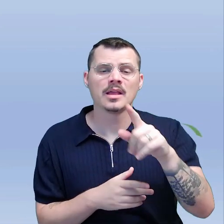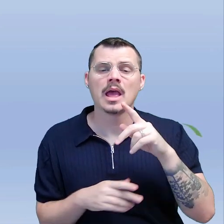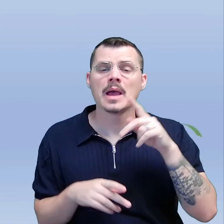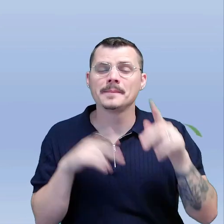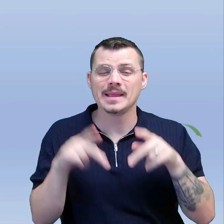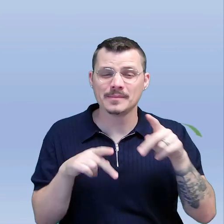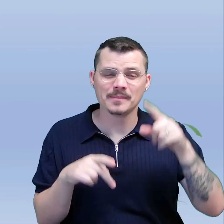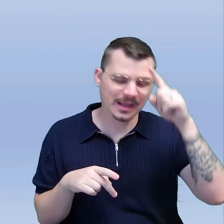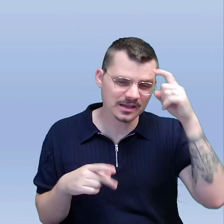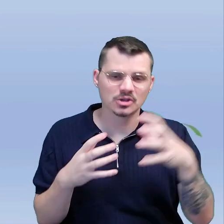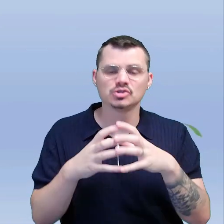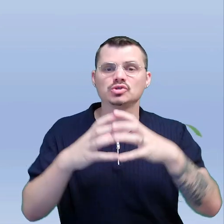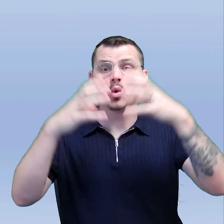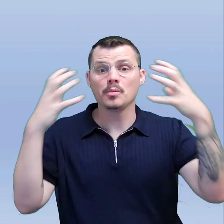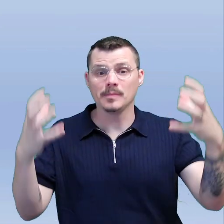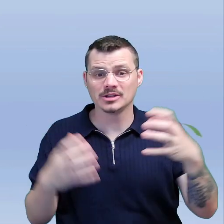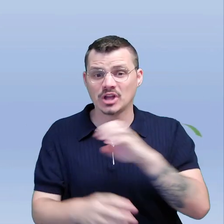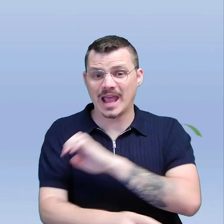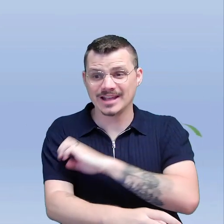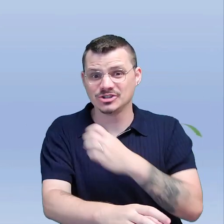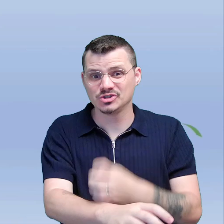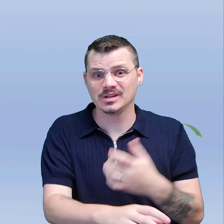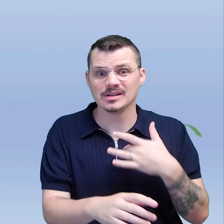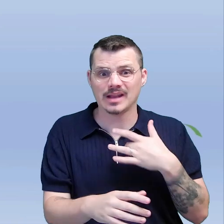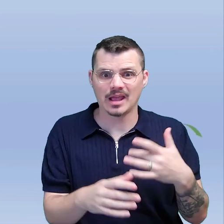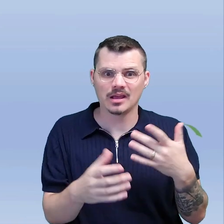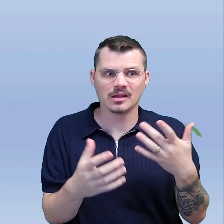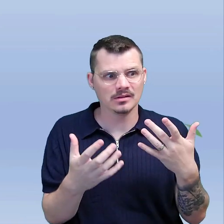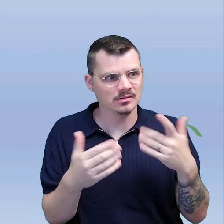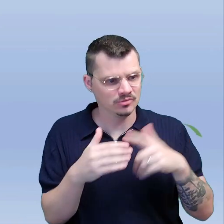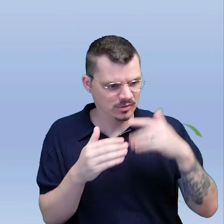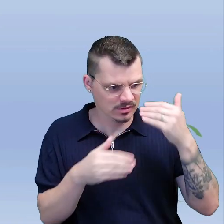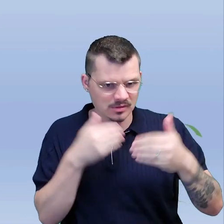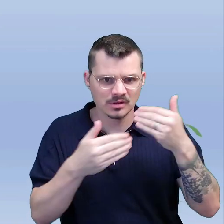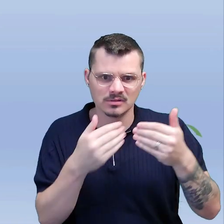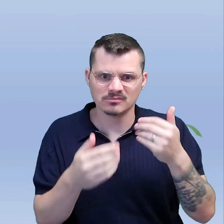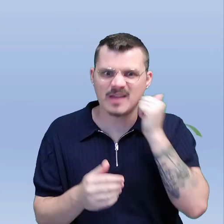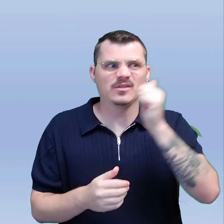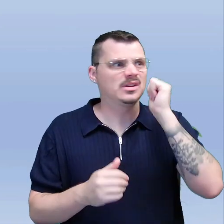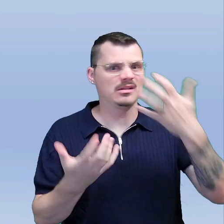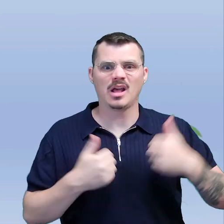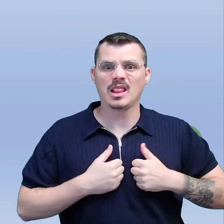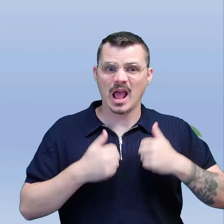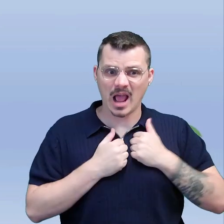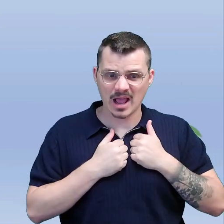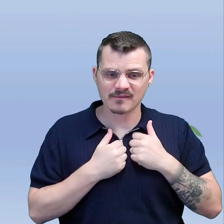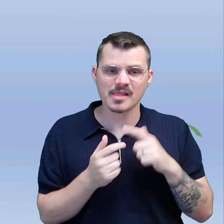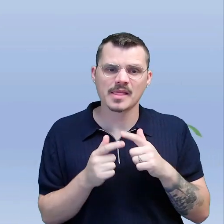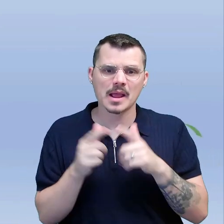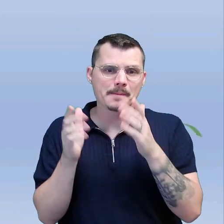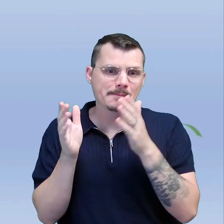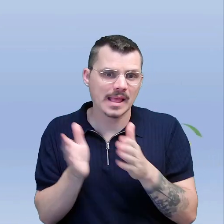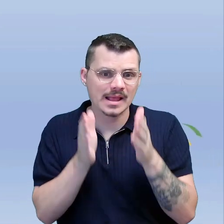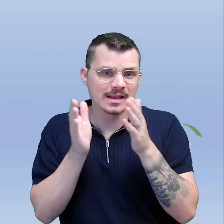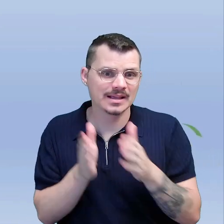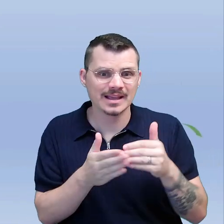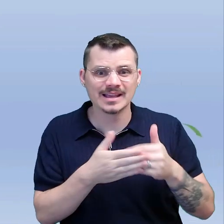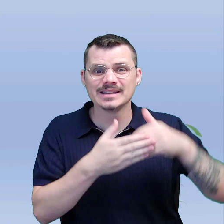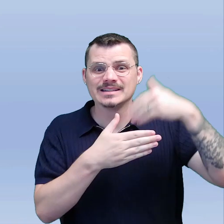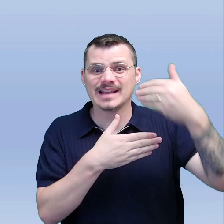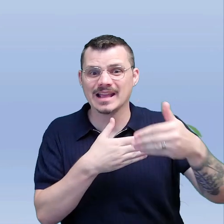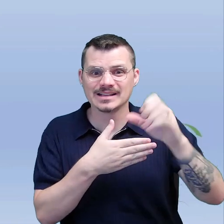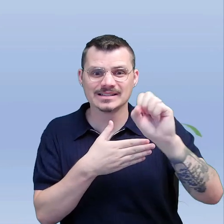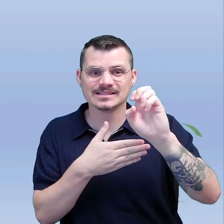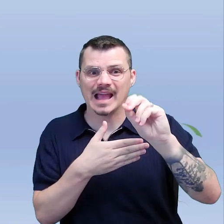because so much energy goes into everyday life and planning for the next